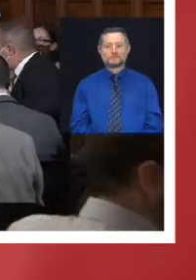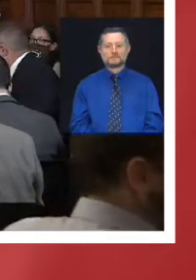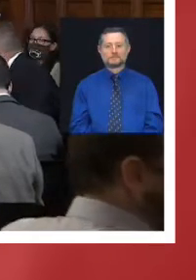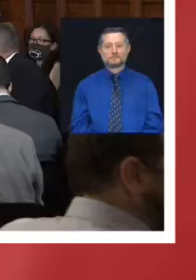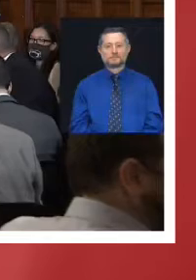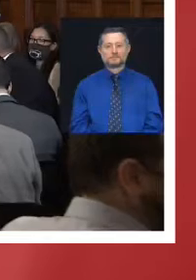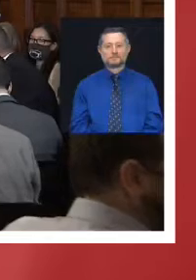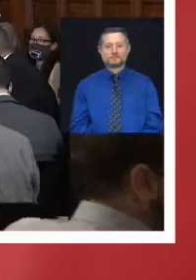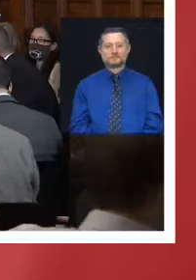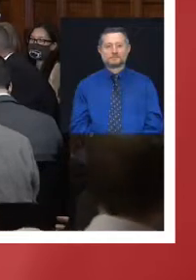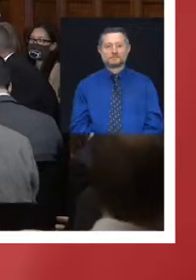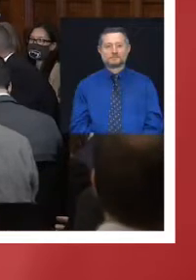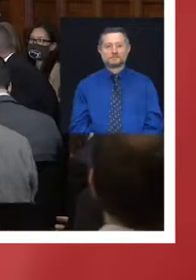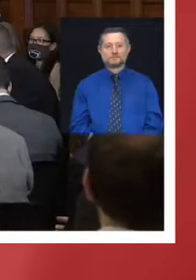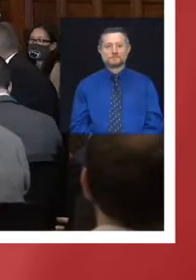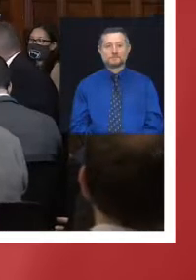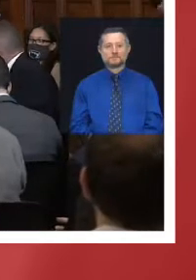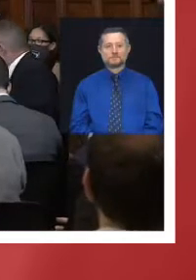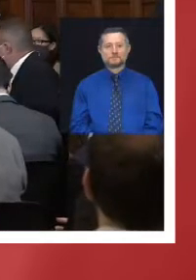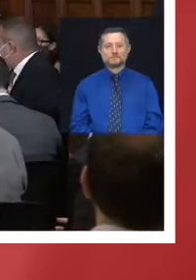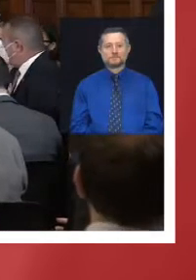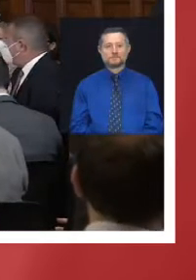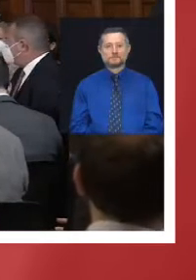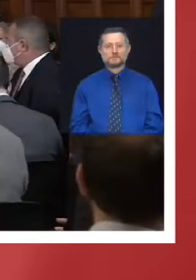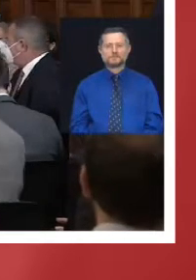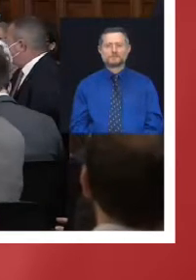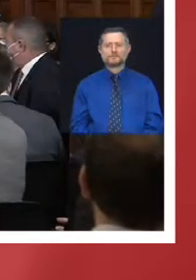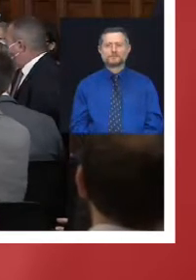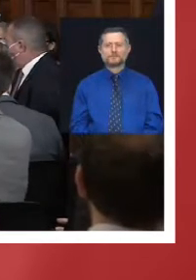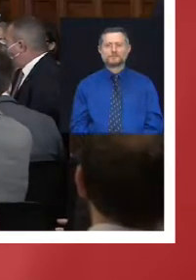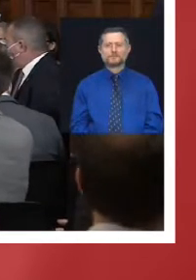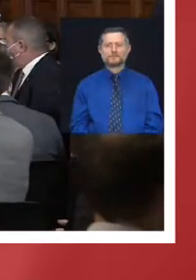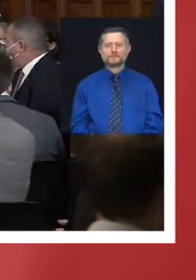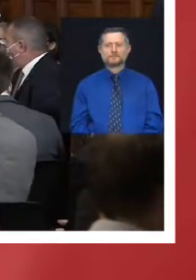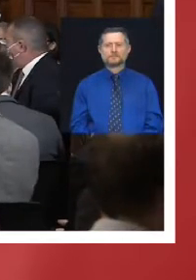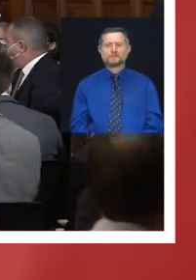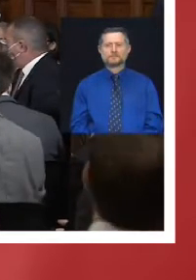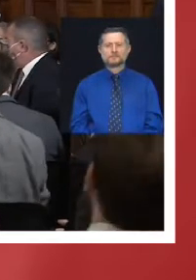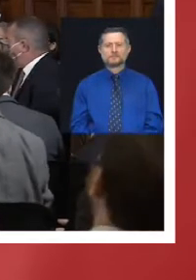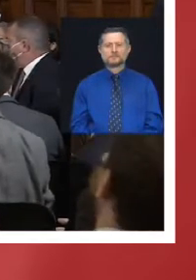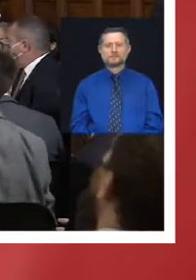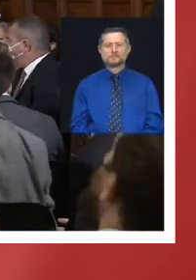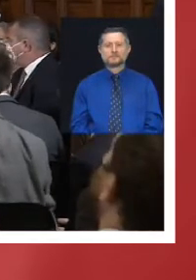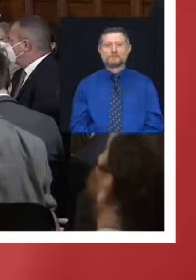governor with a official ceremonial swearing-in